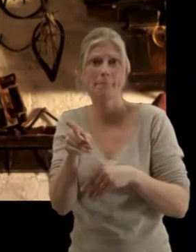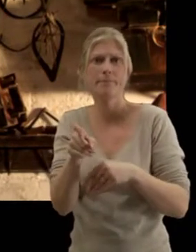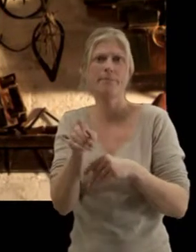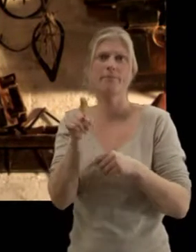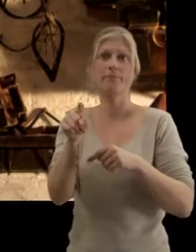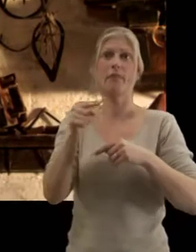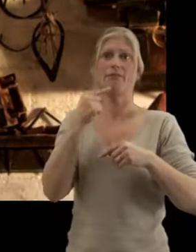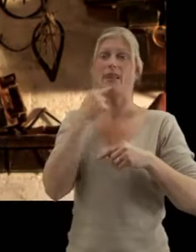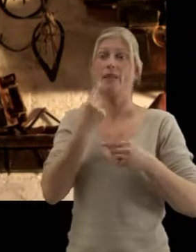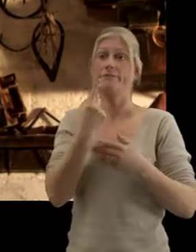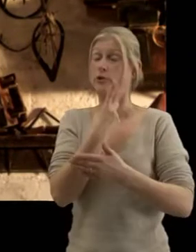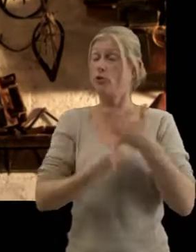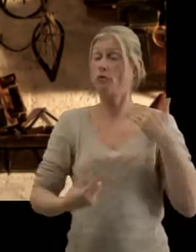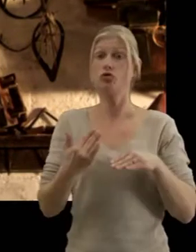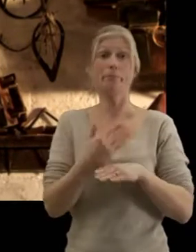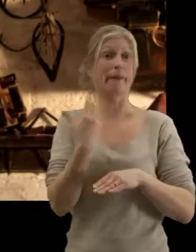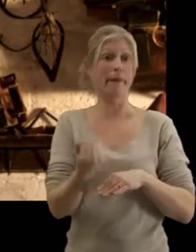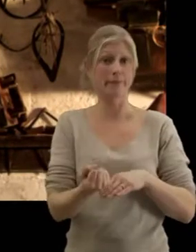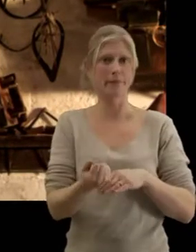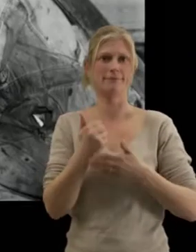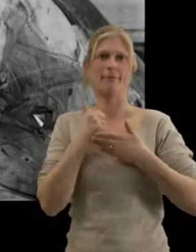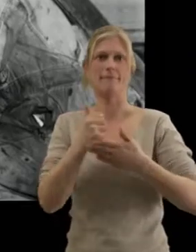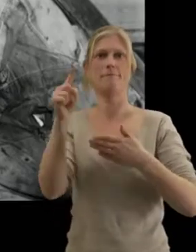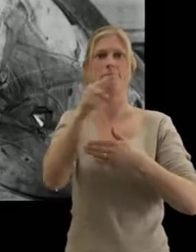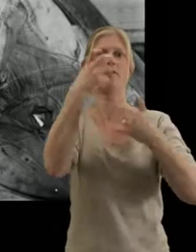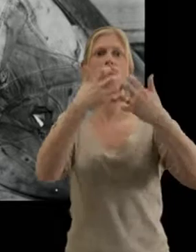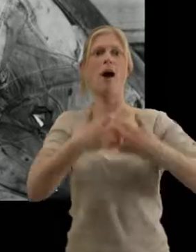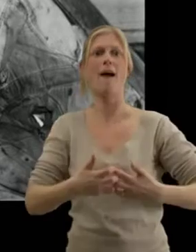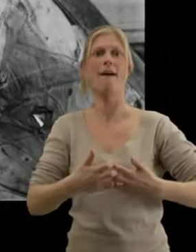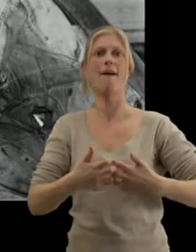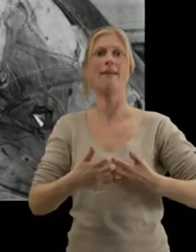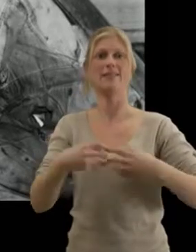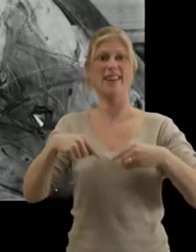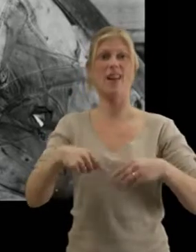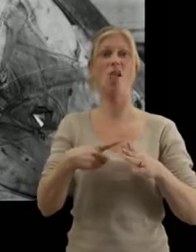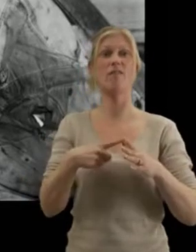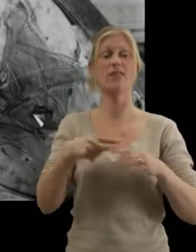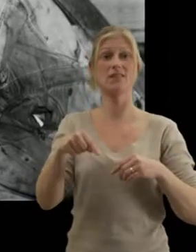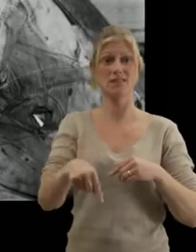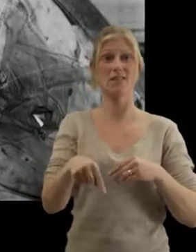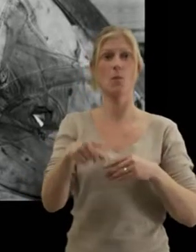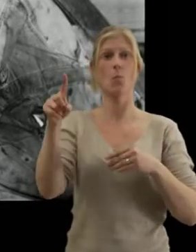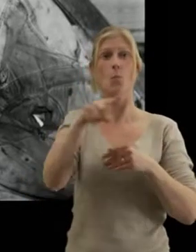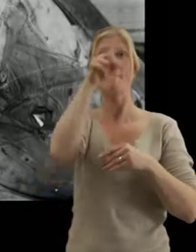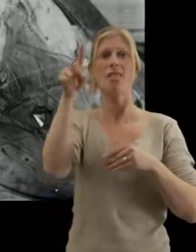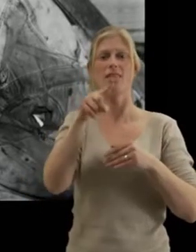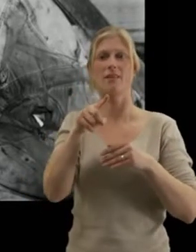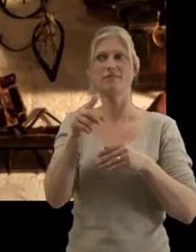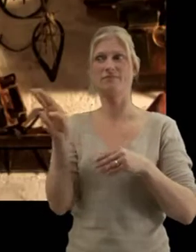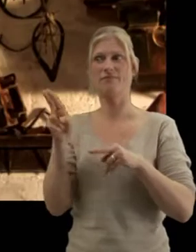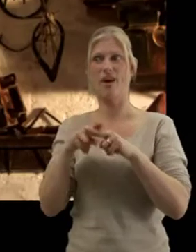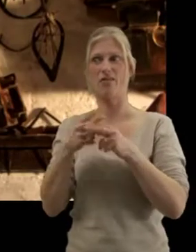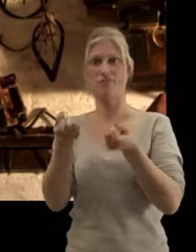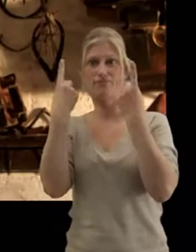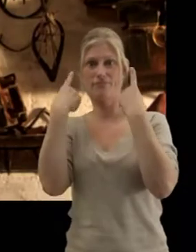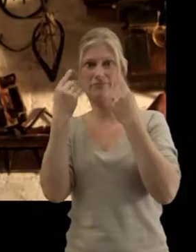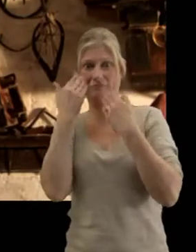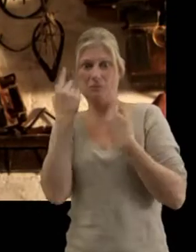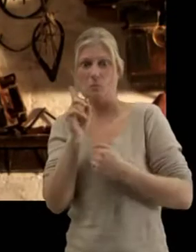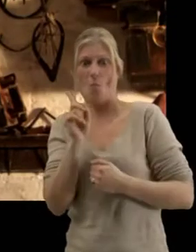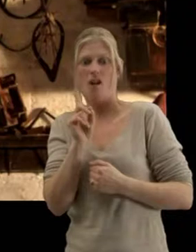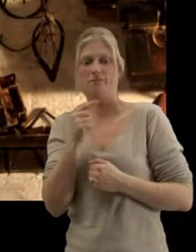him that the only one going was to help the millwrights in Alford with the windmills. He hadn't got a clue what it was, but he said, "I'll